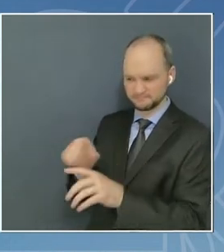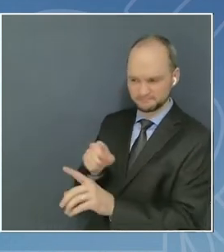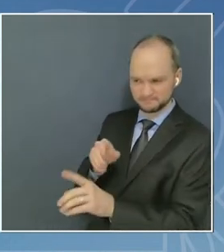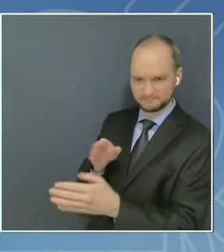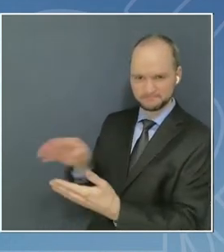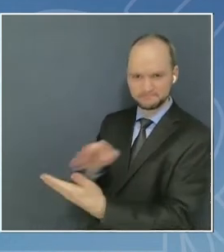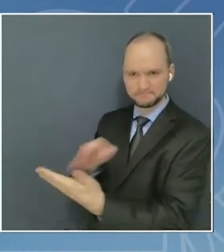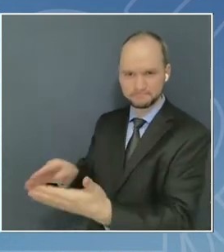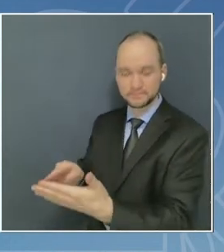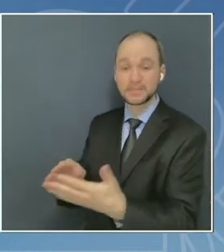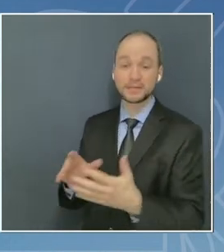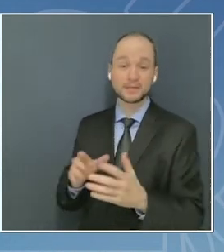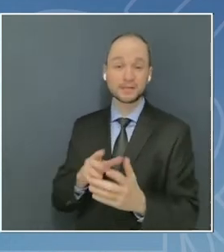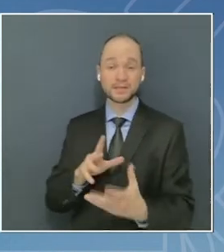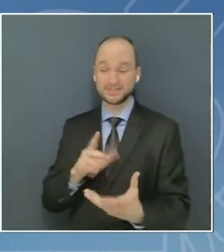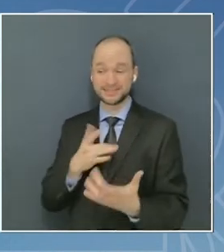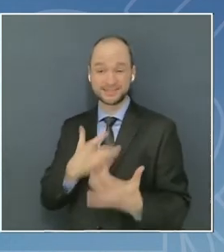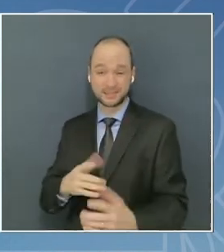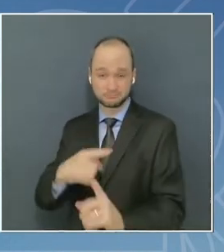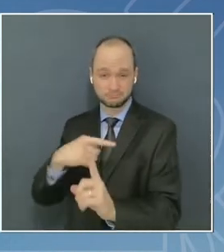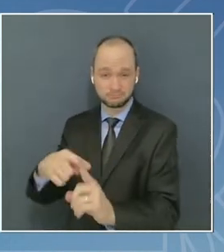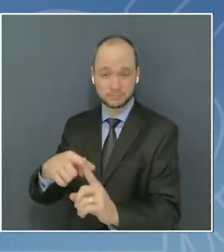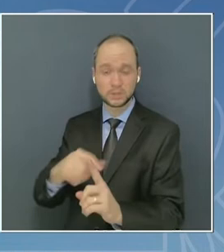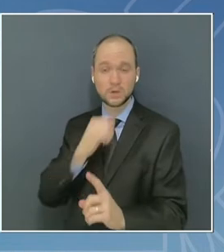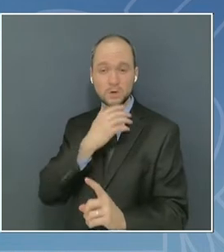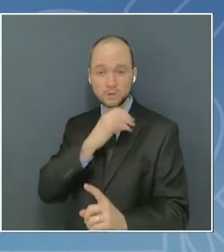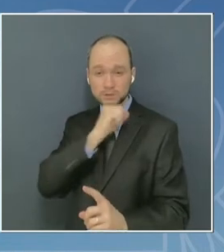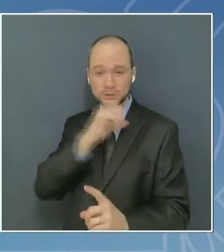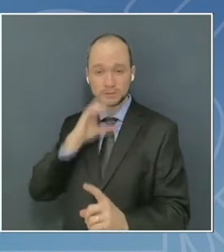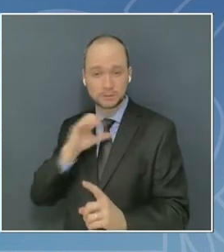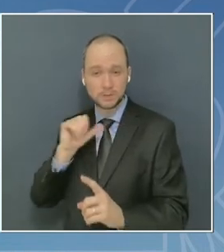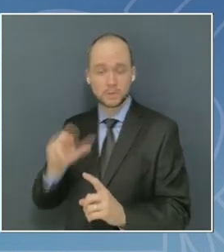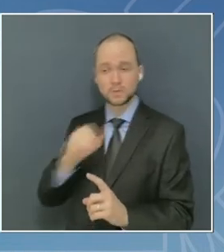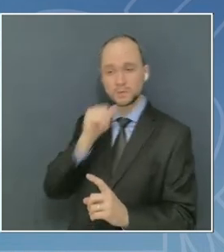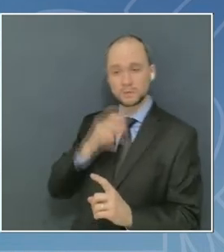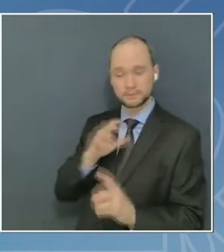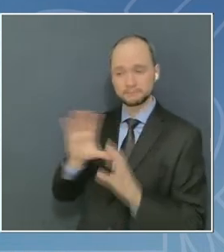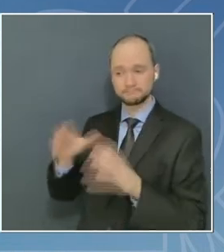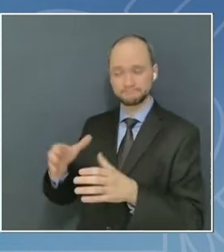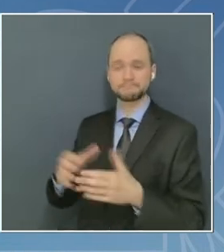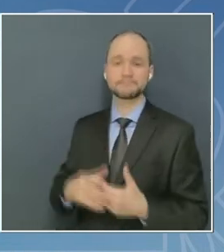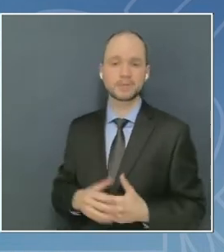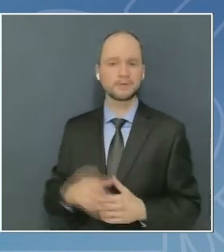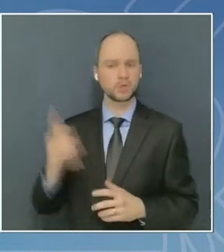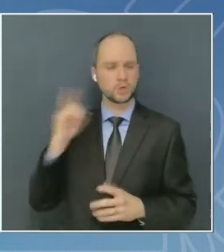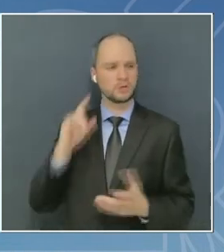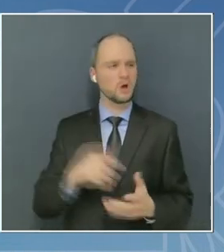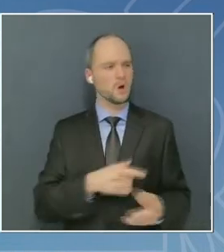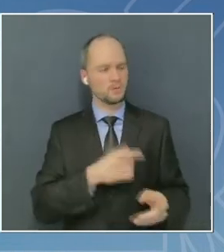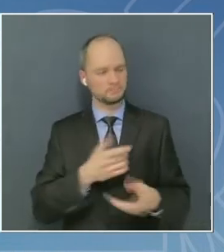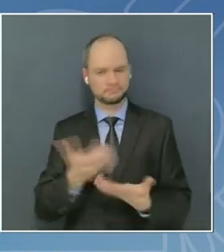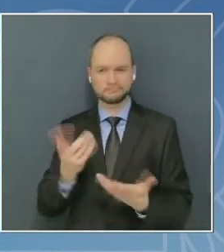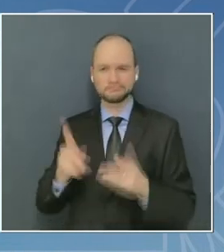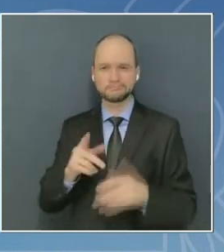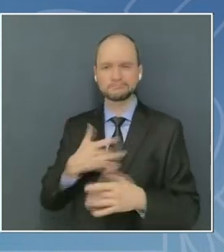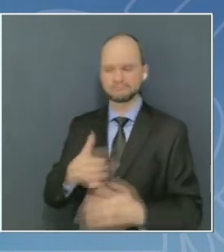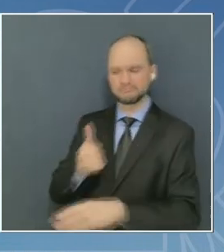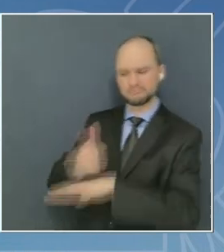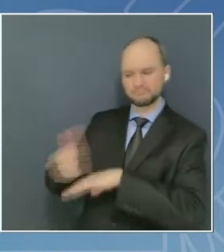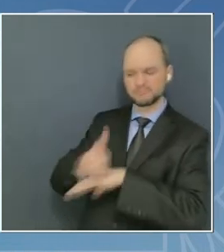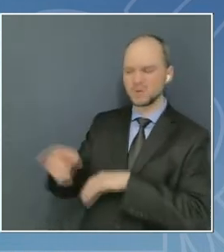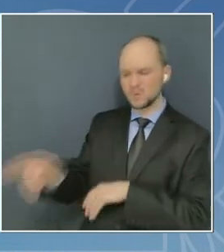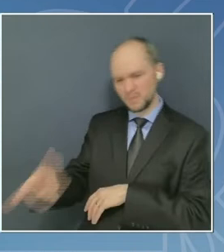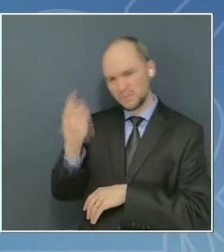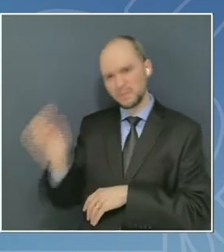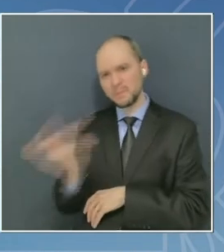and elderly in our communities. We've all heard it, racist rhetoric and accusations, blaming us for the virus and telling us to go back home to